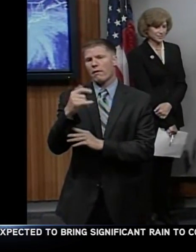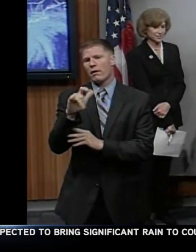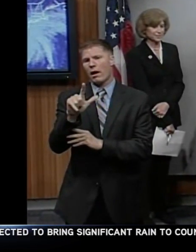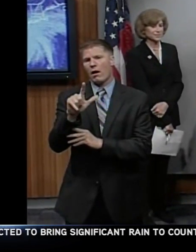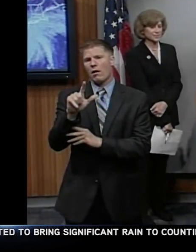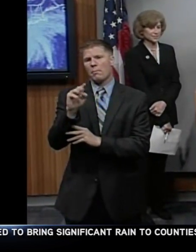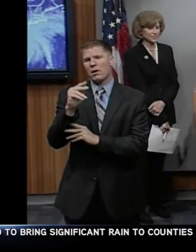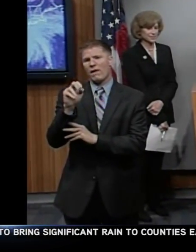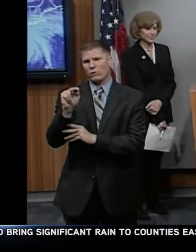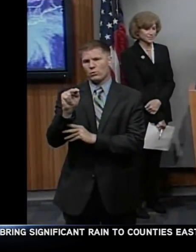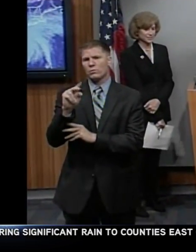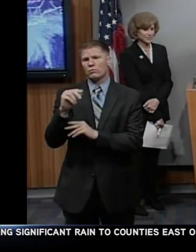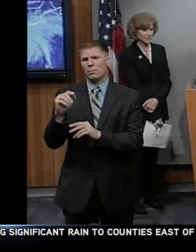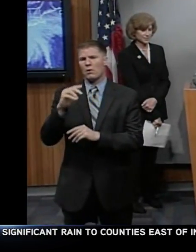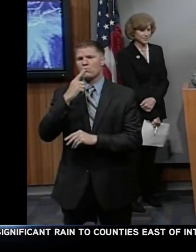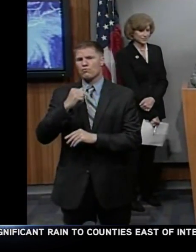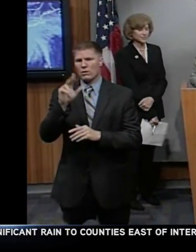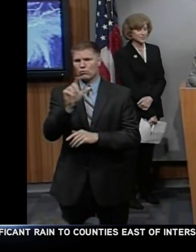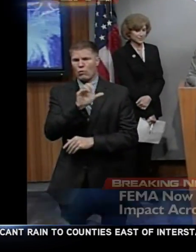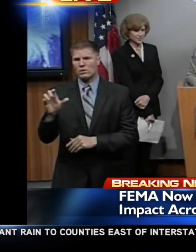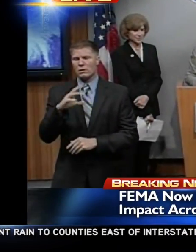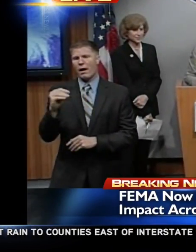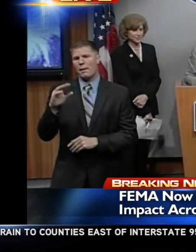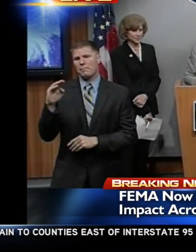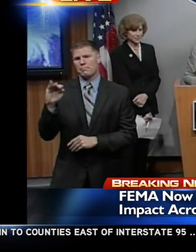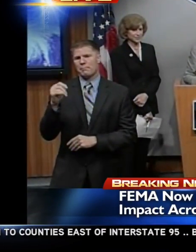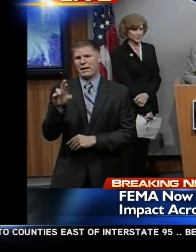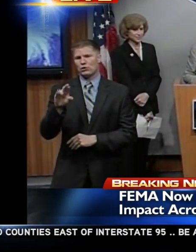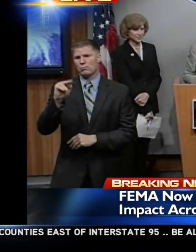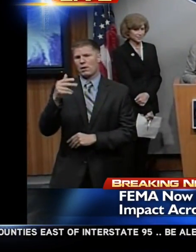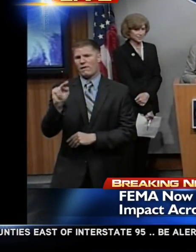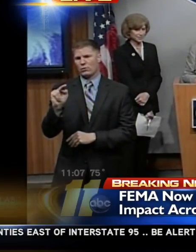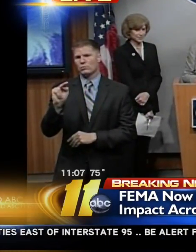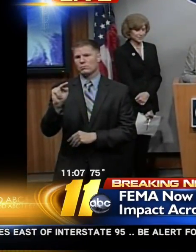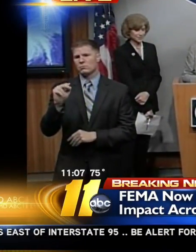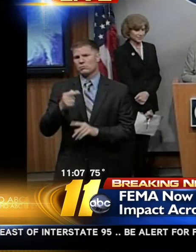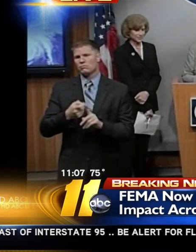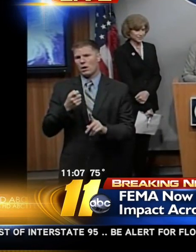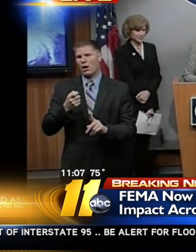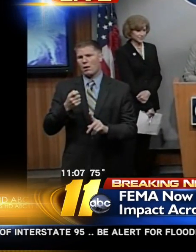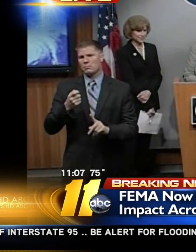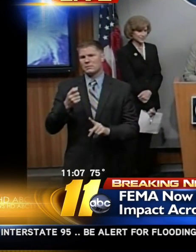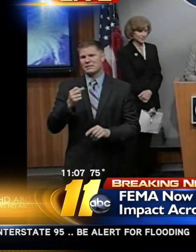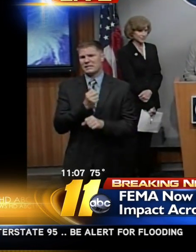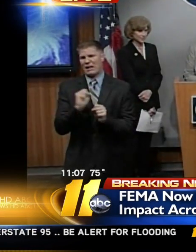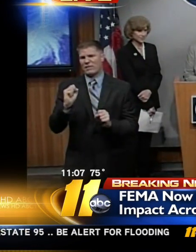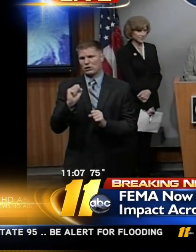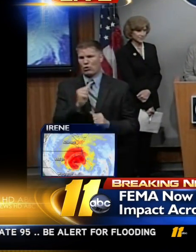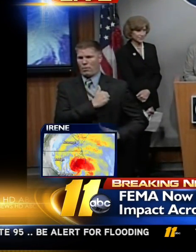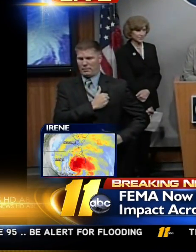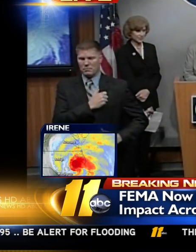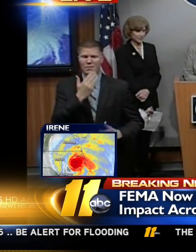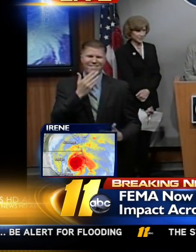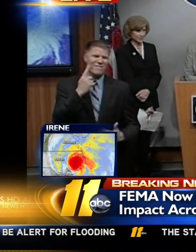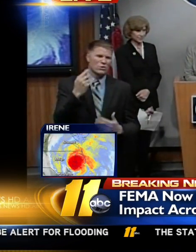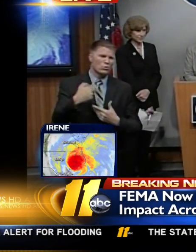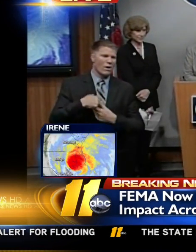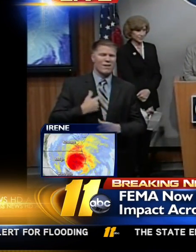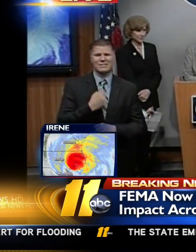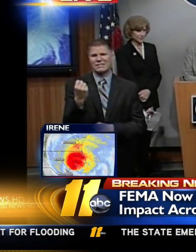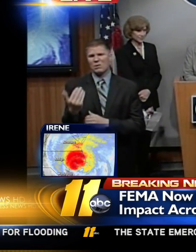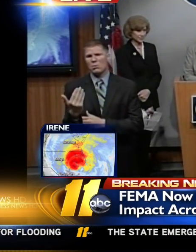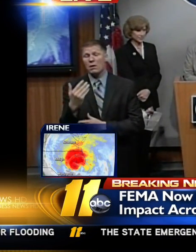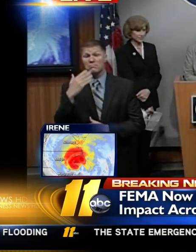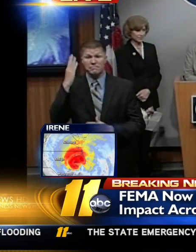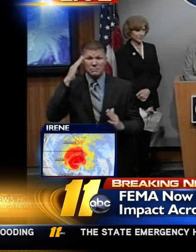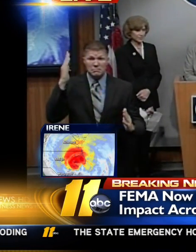Red Cross and Major Hood from the Salvation Army. So thank you all for joining us on a Saturday morning. As expected,